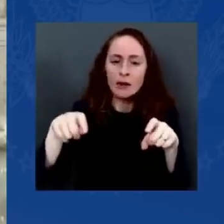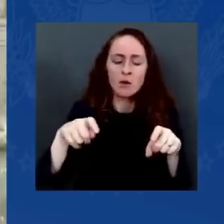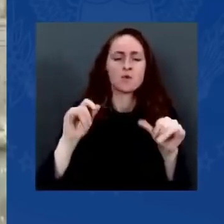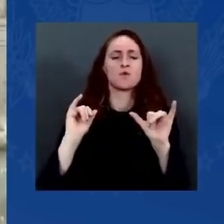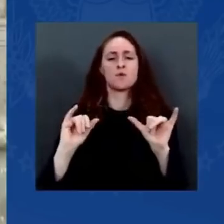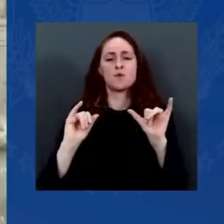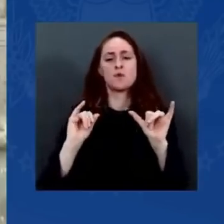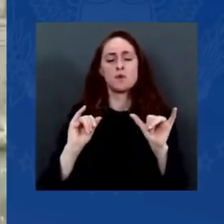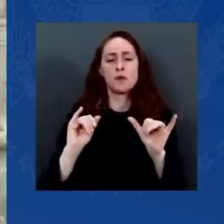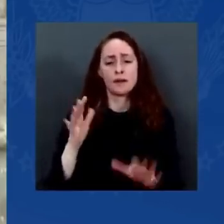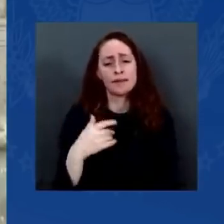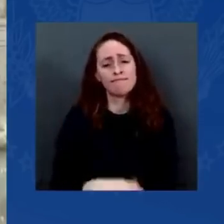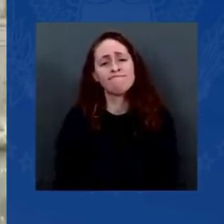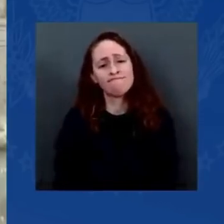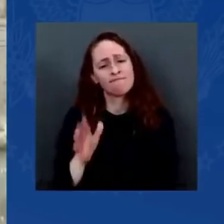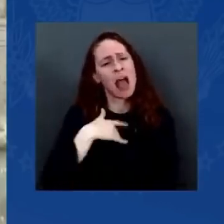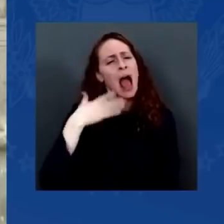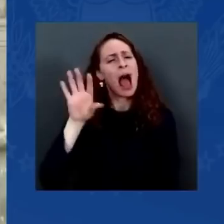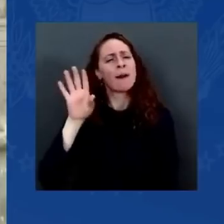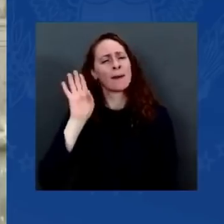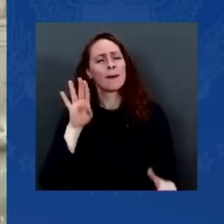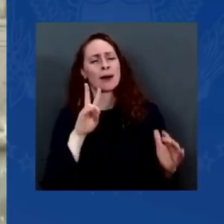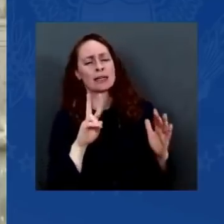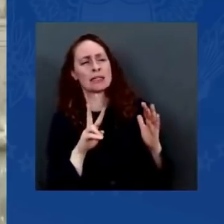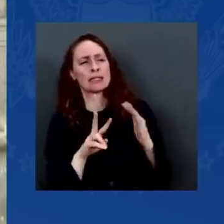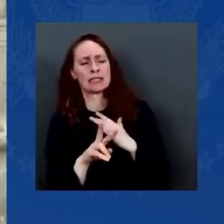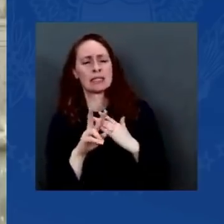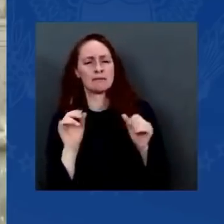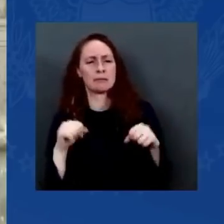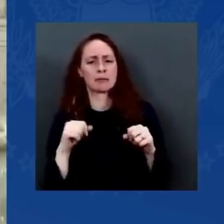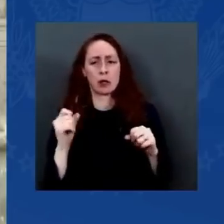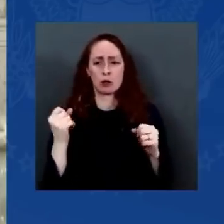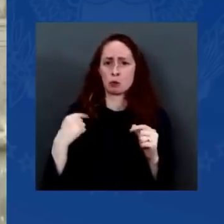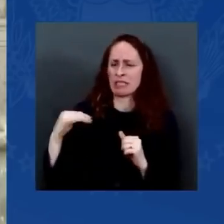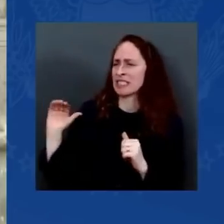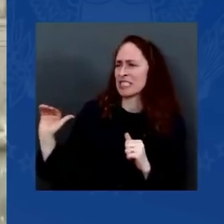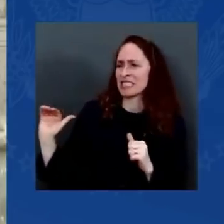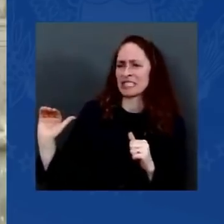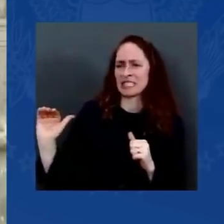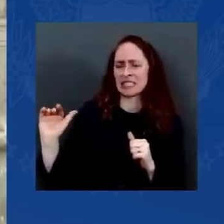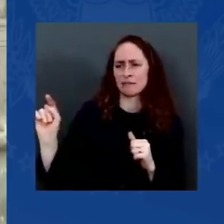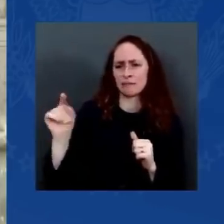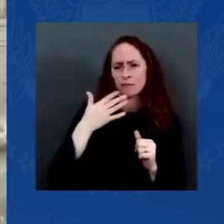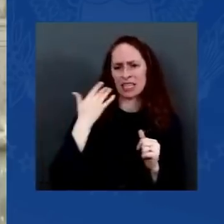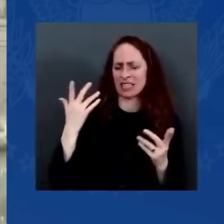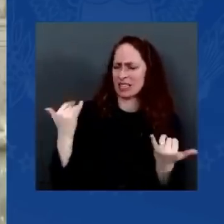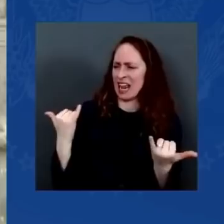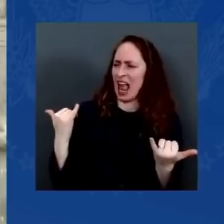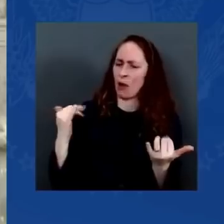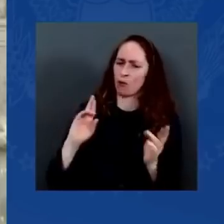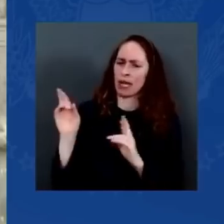So what I tried to do is meet with the companies and use the Defense Production Act to get 500 million